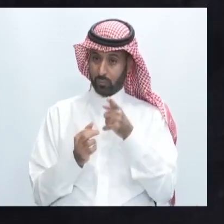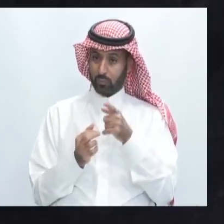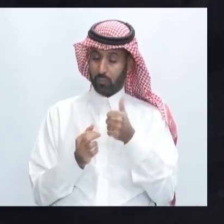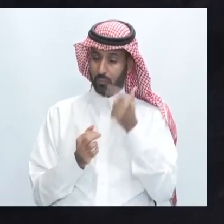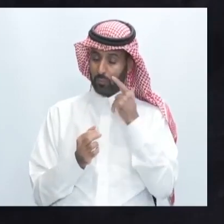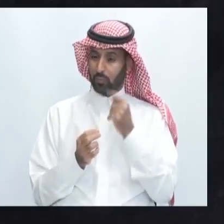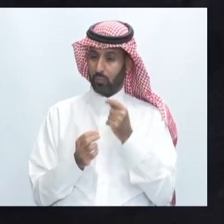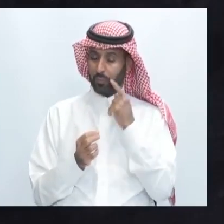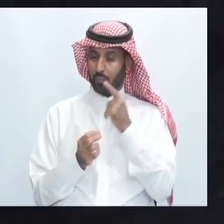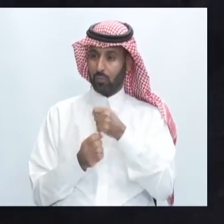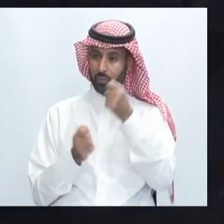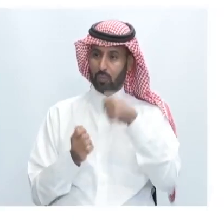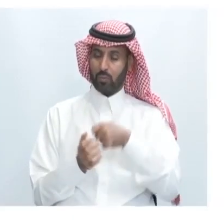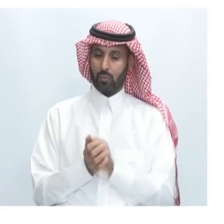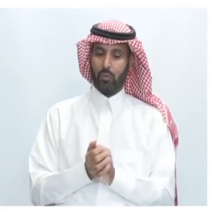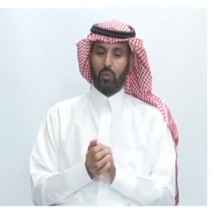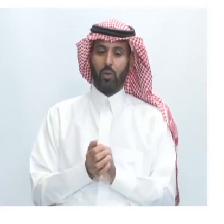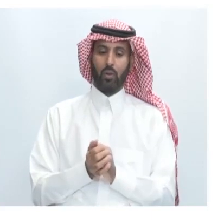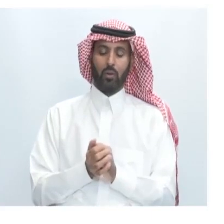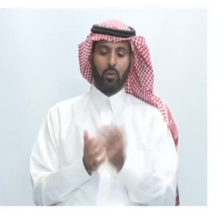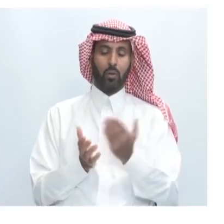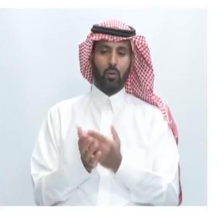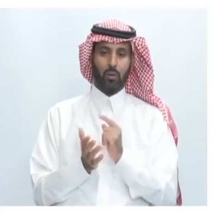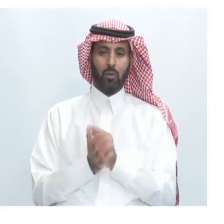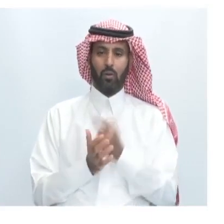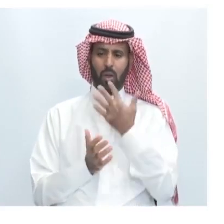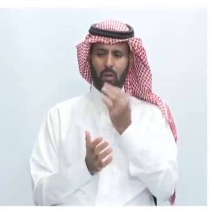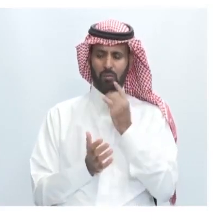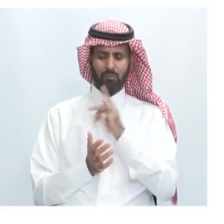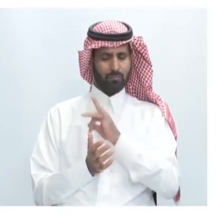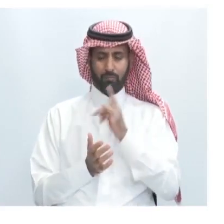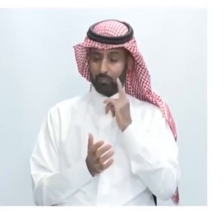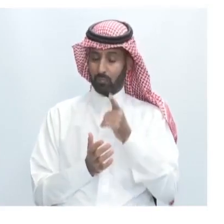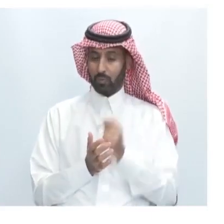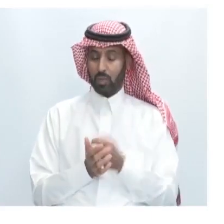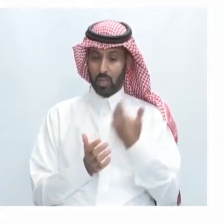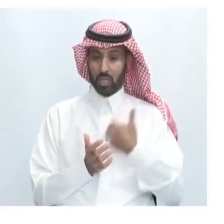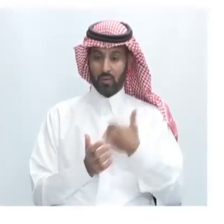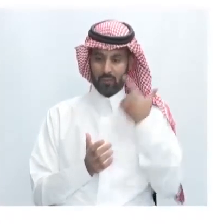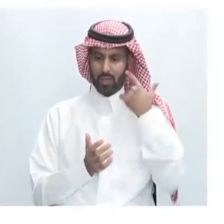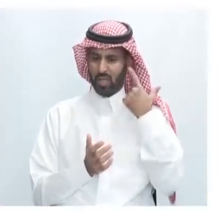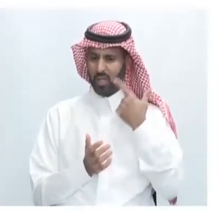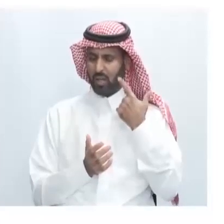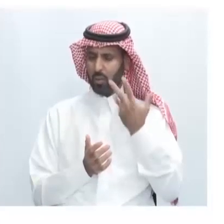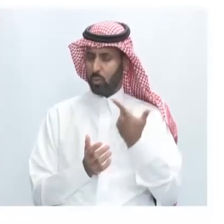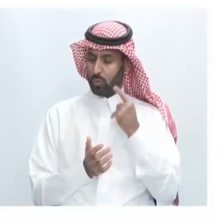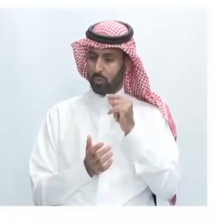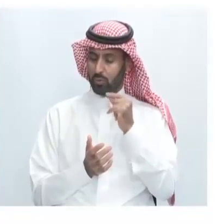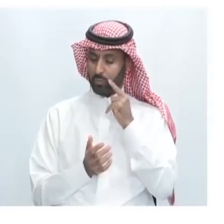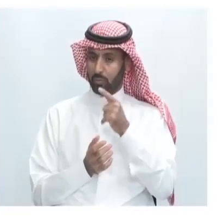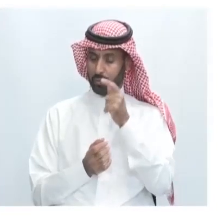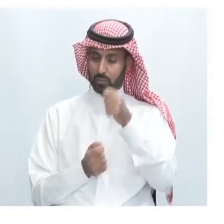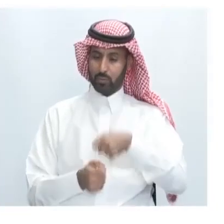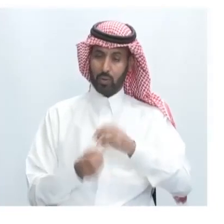the perfect color for you. So it's not an easy matter, the psychology of color. This is the